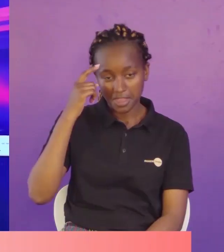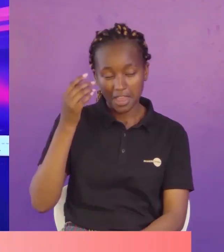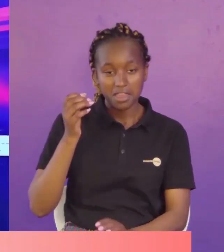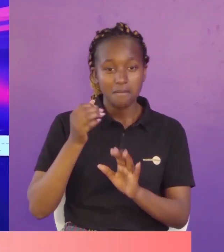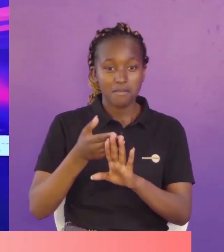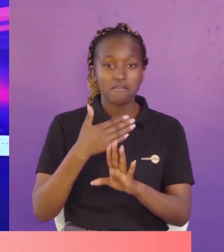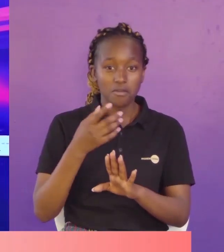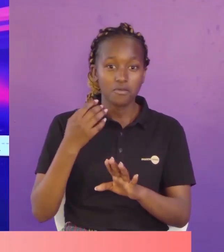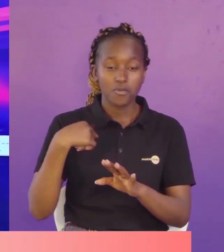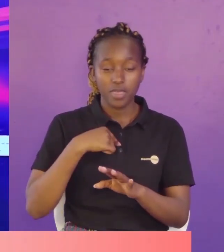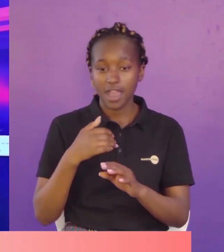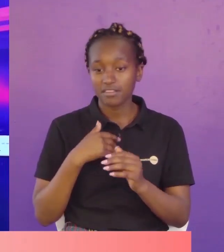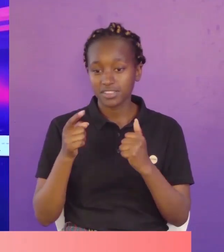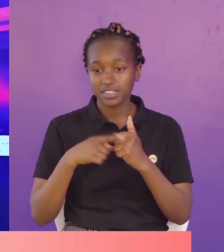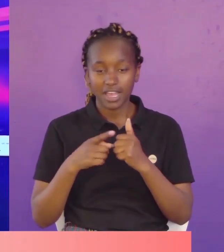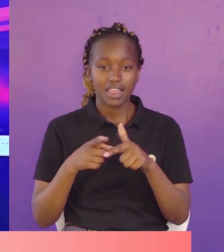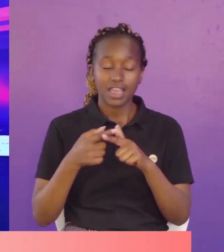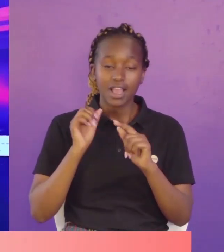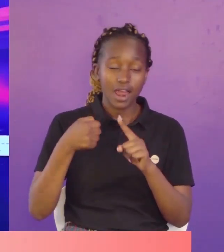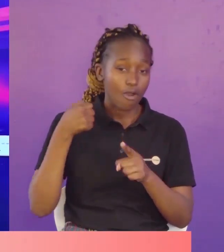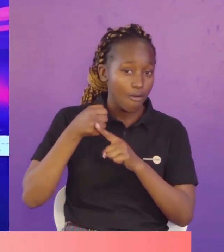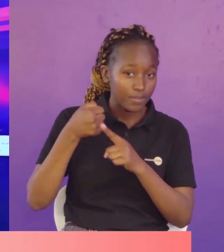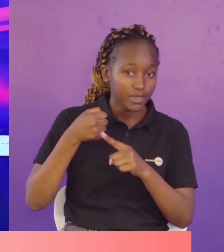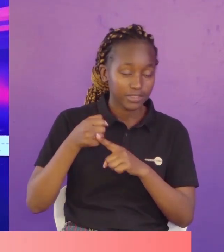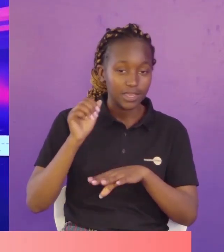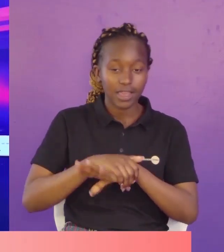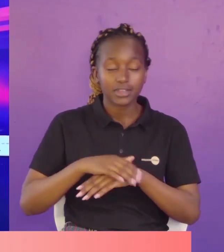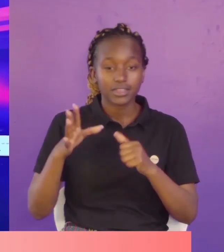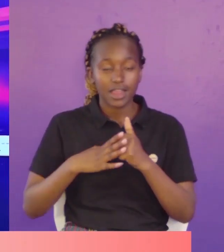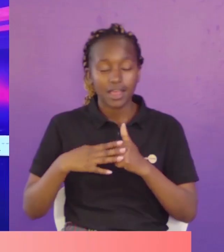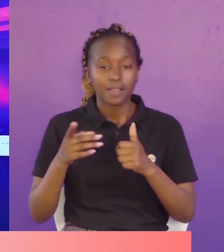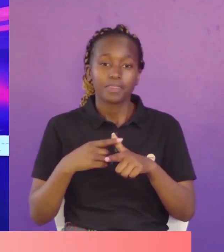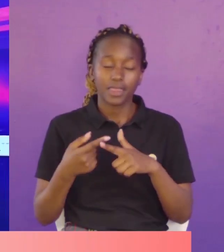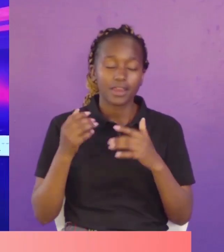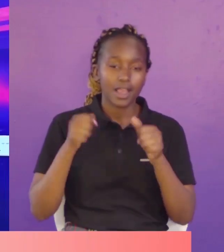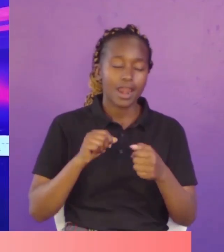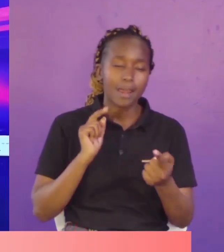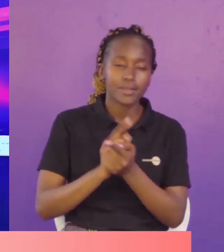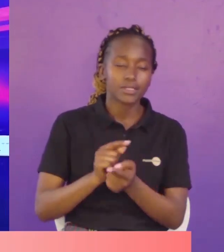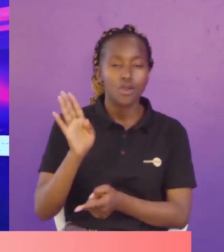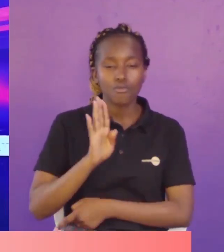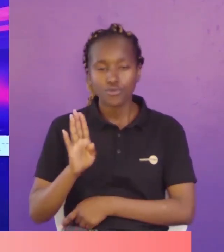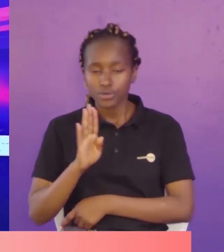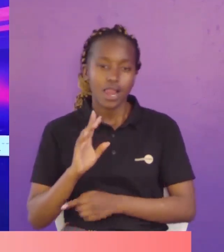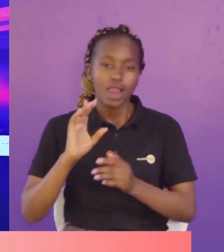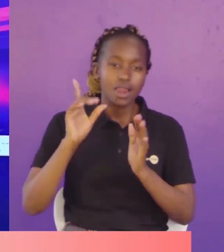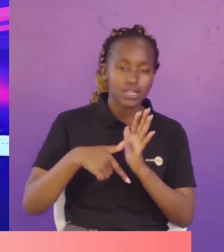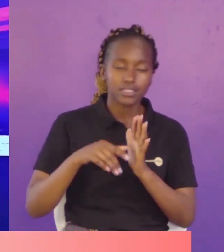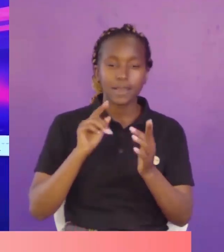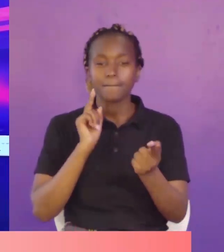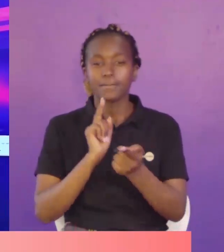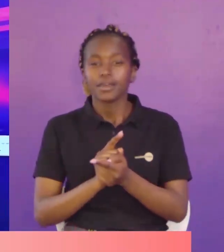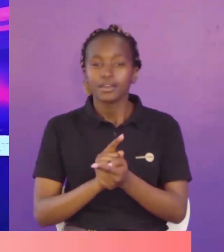up to 9. We will have been competing with Burundi. And after some time we go and compete against